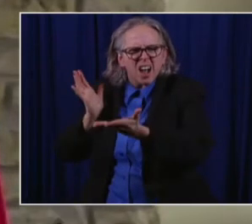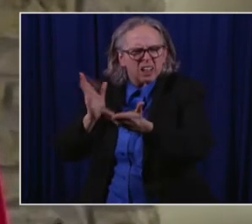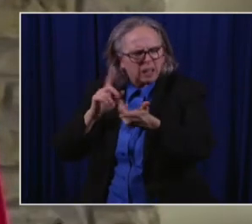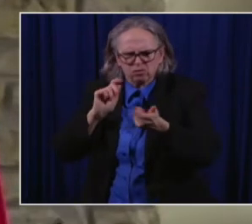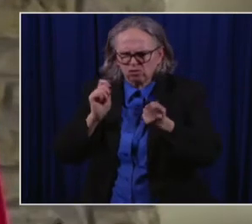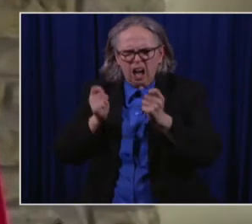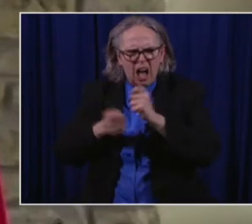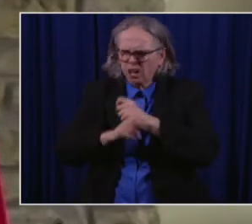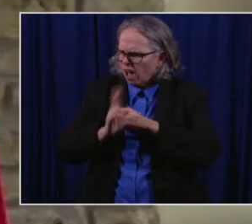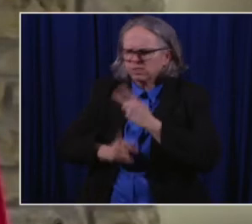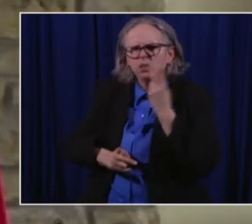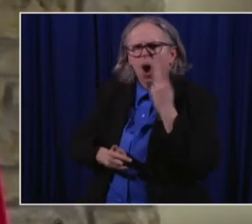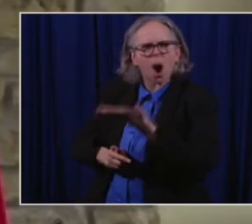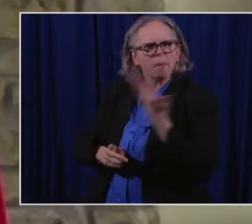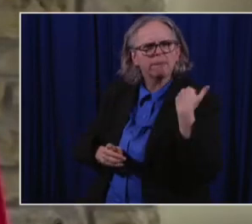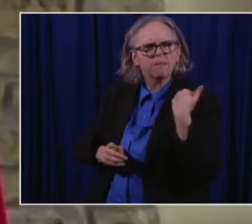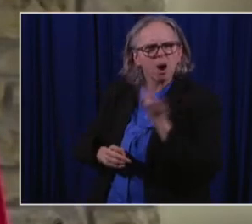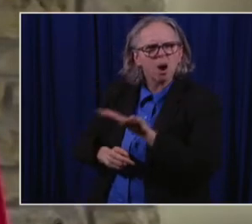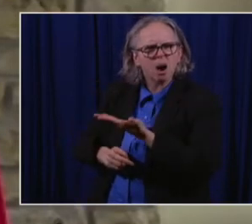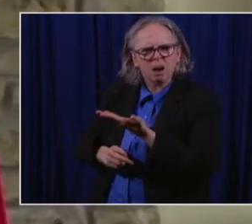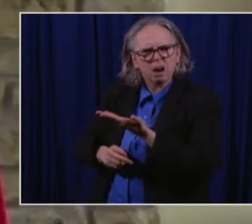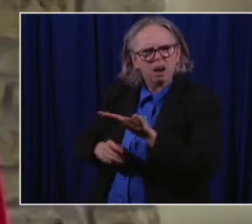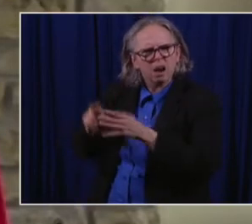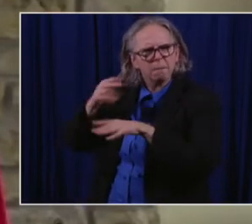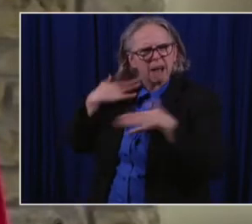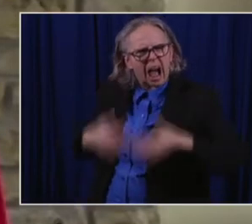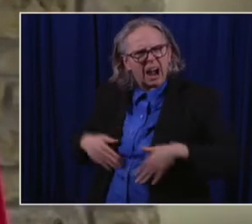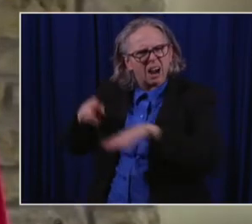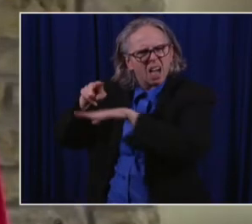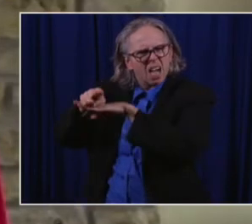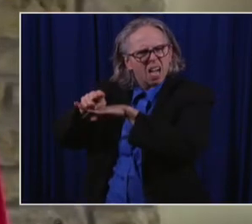Next question is from Justin Dennis at MahoningMatters.com.